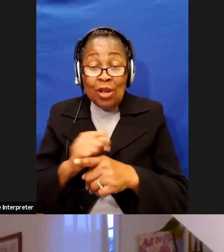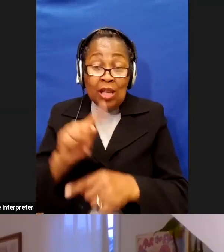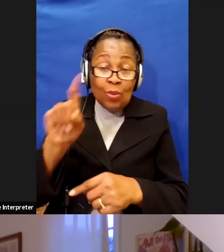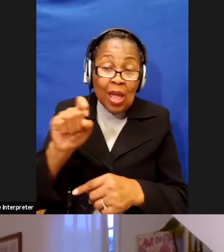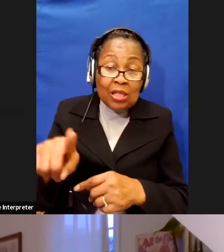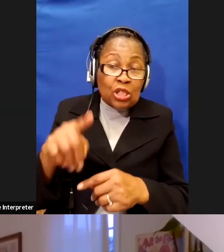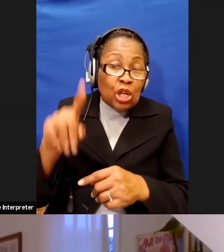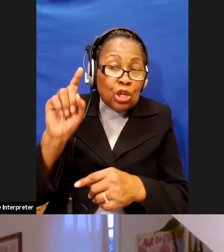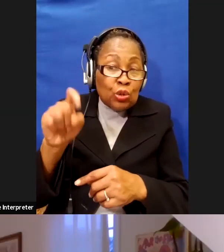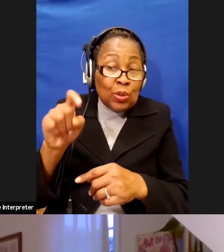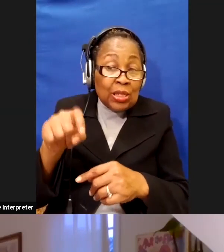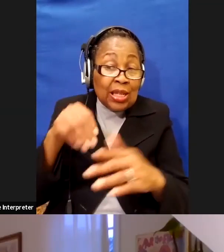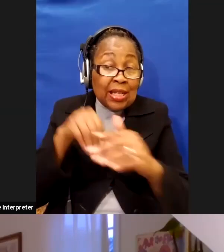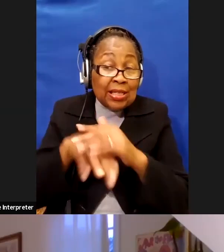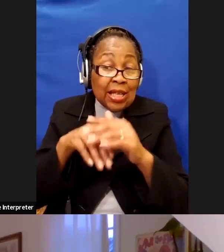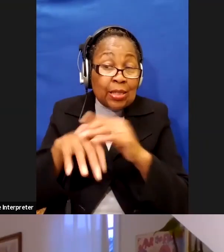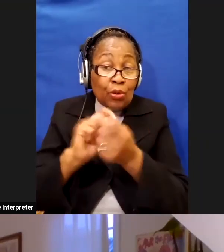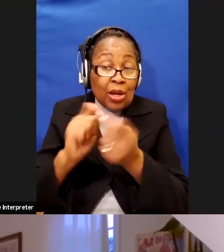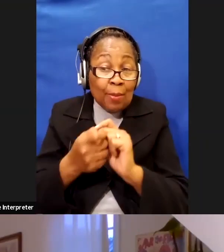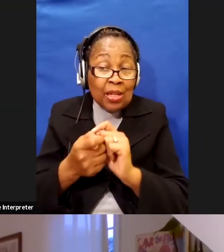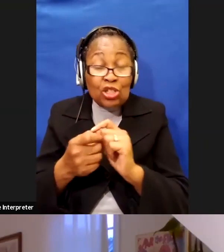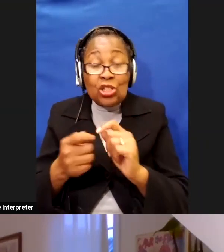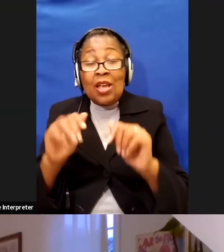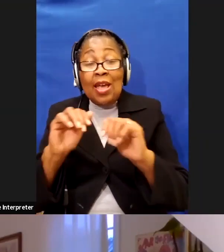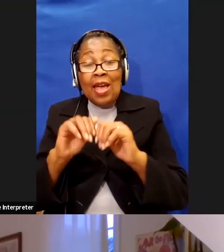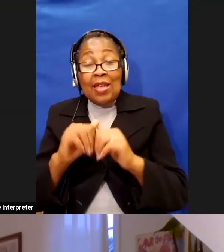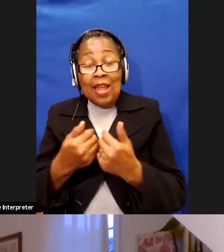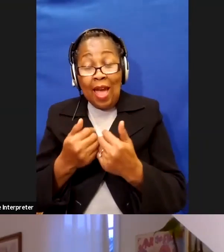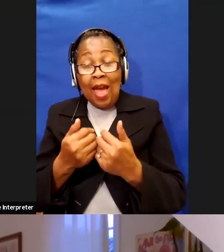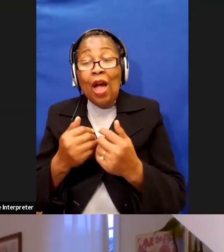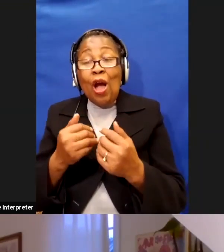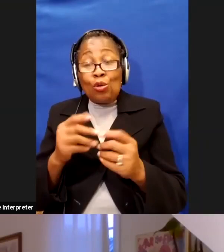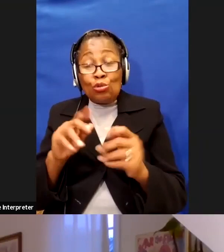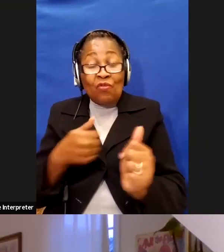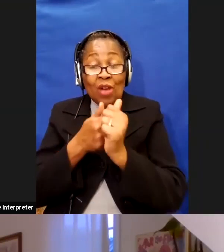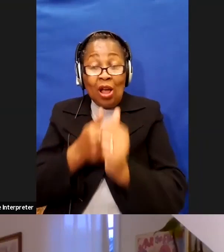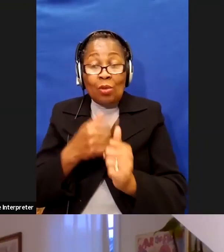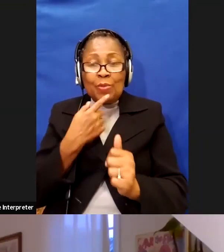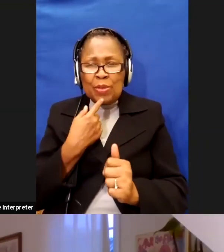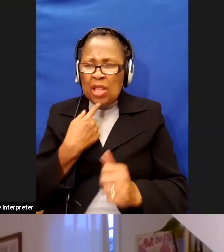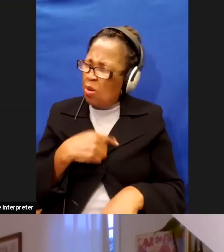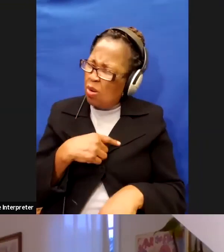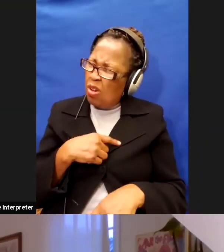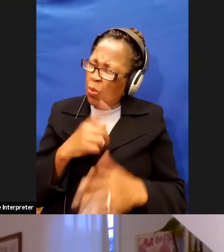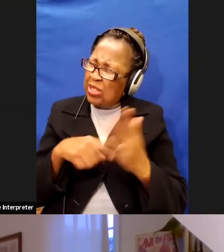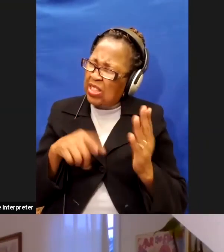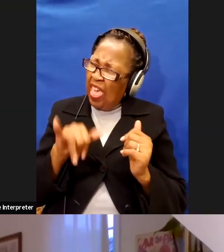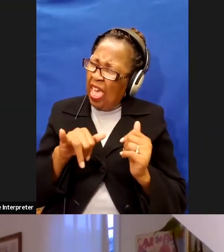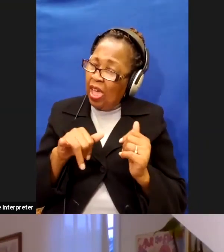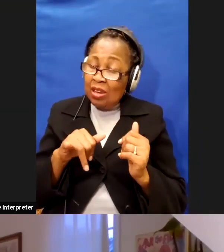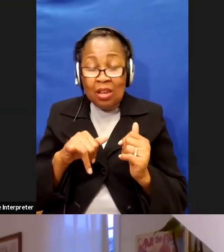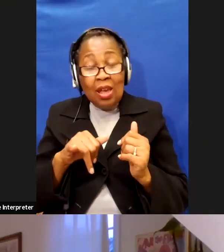accessible accommodation? And know how to follow up if someone says, what's that? And then give some examples. And we basically